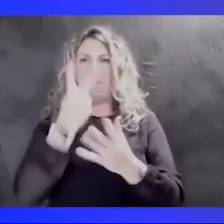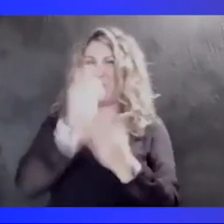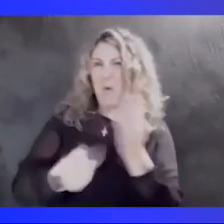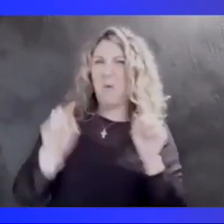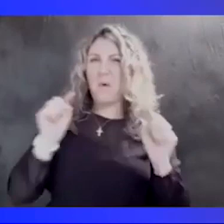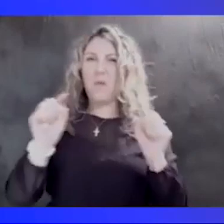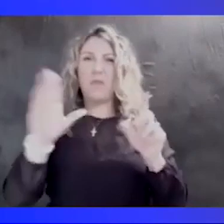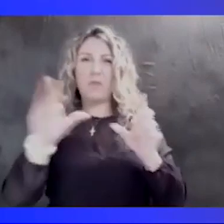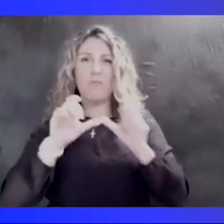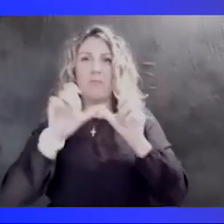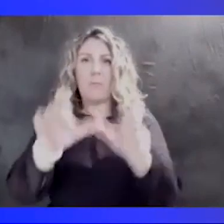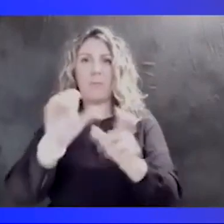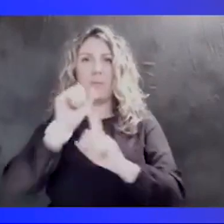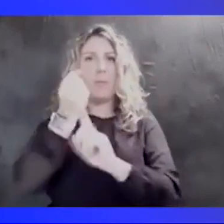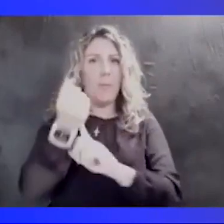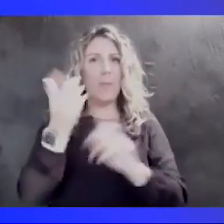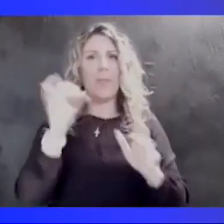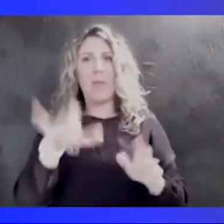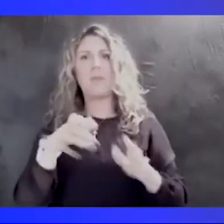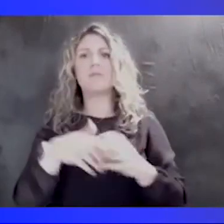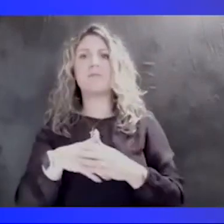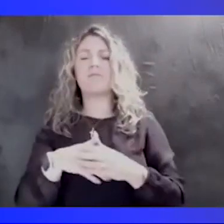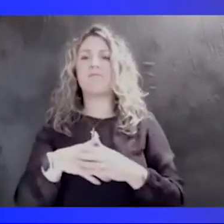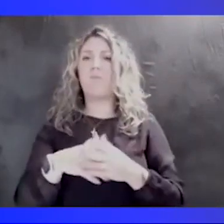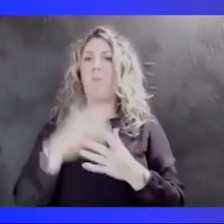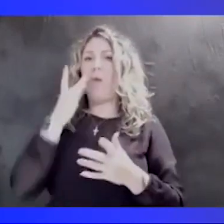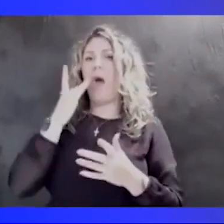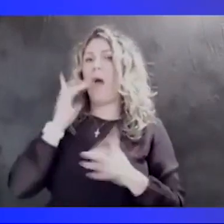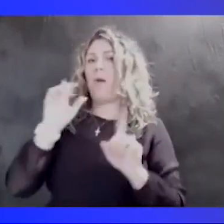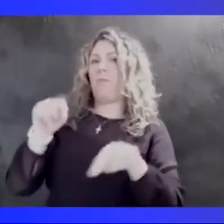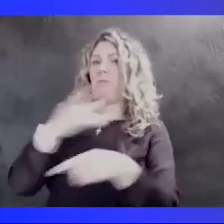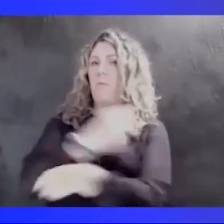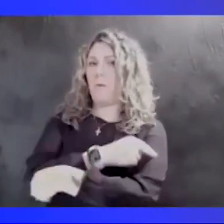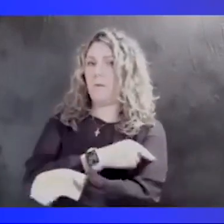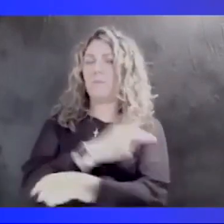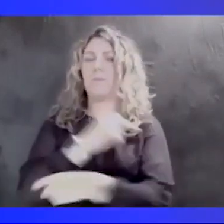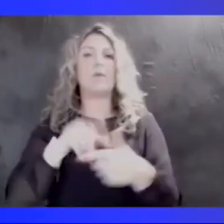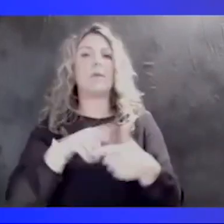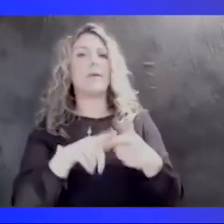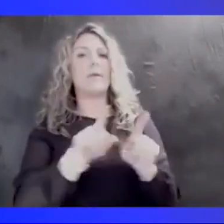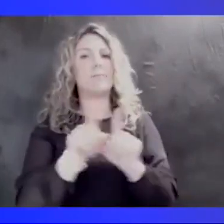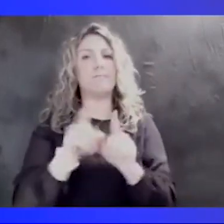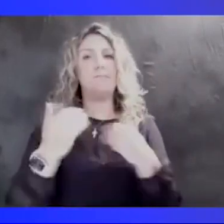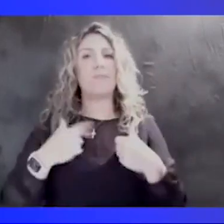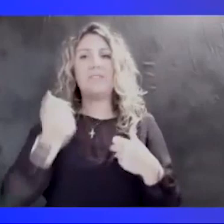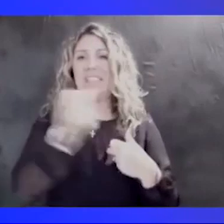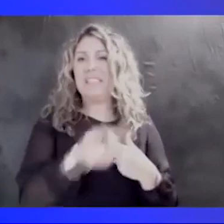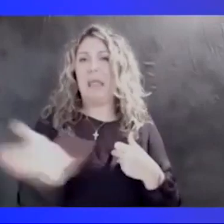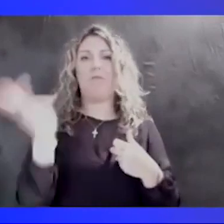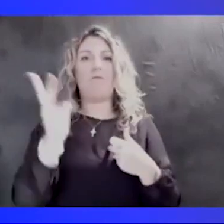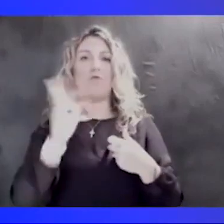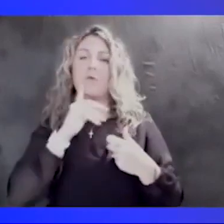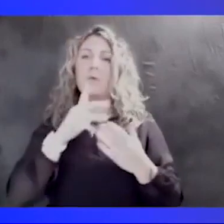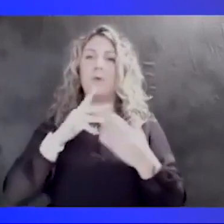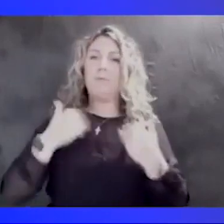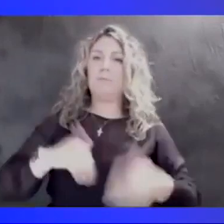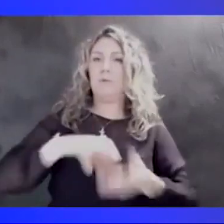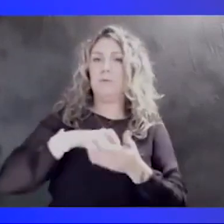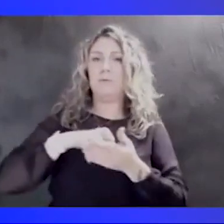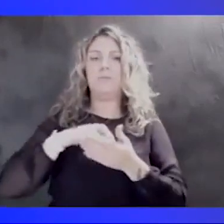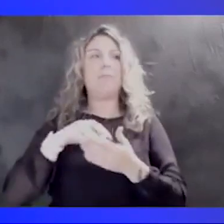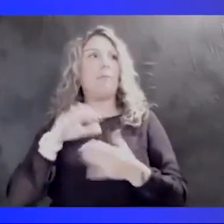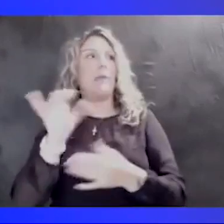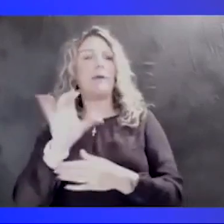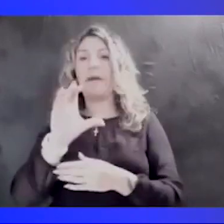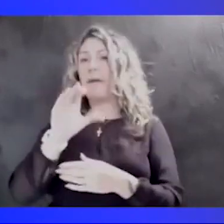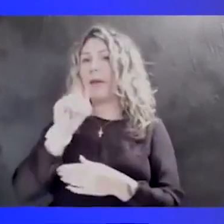that's bringing them into the organization? And then we also have several that are immunocompromised, cancer patients,